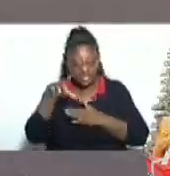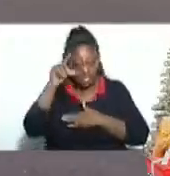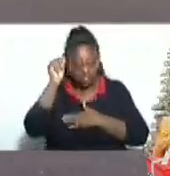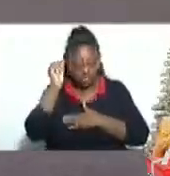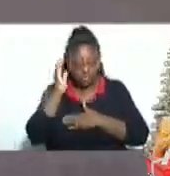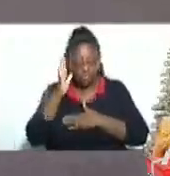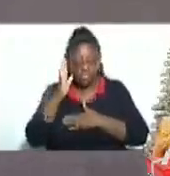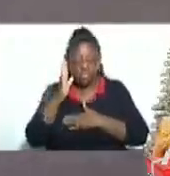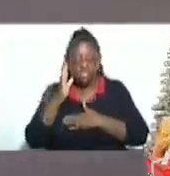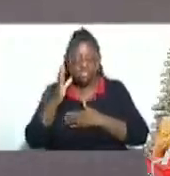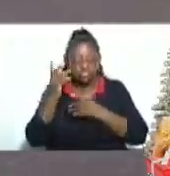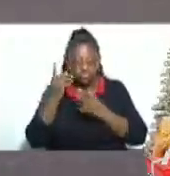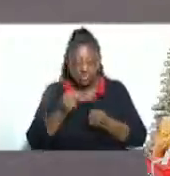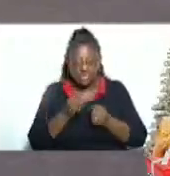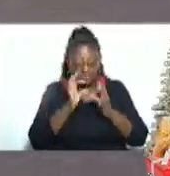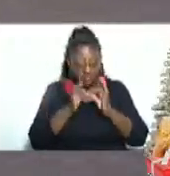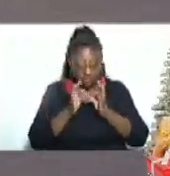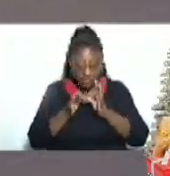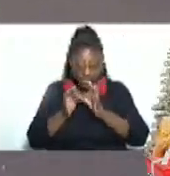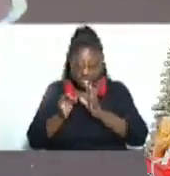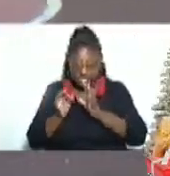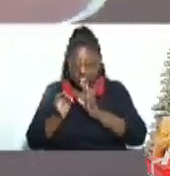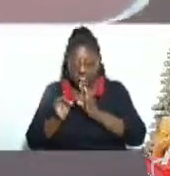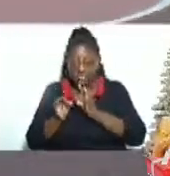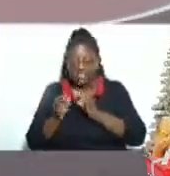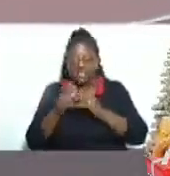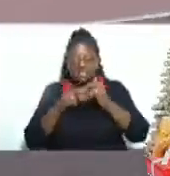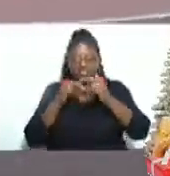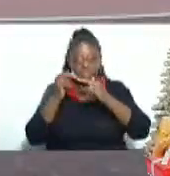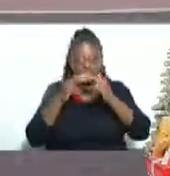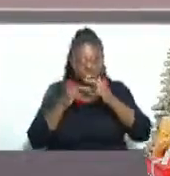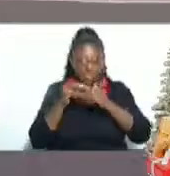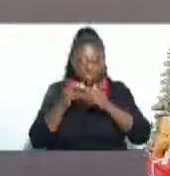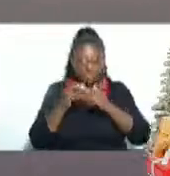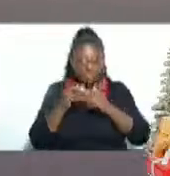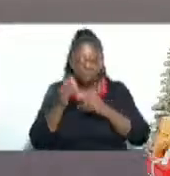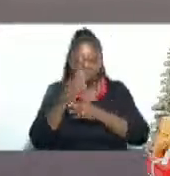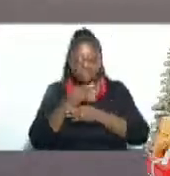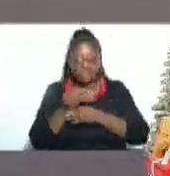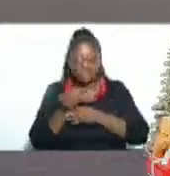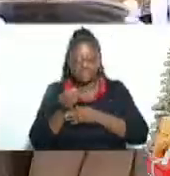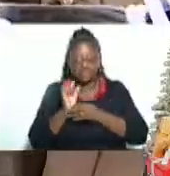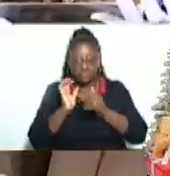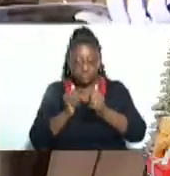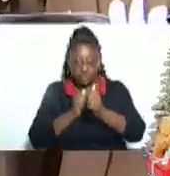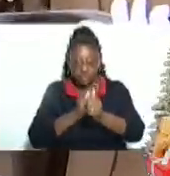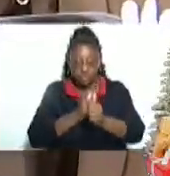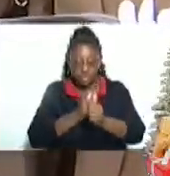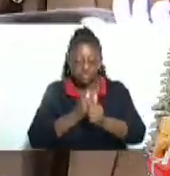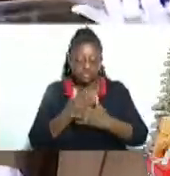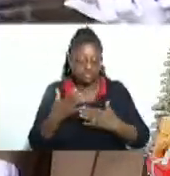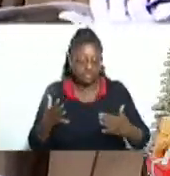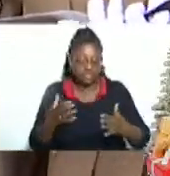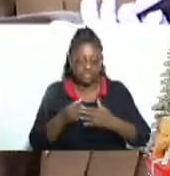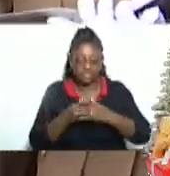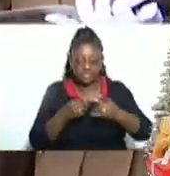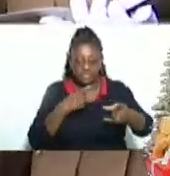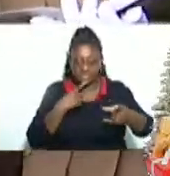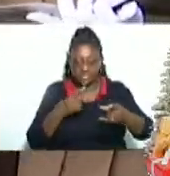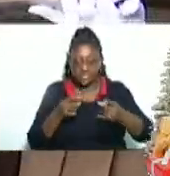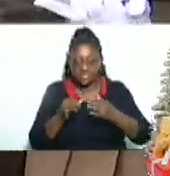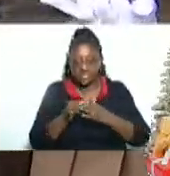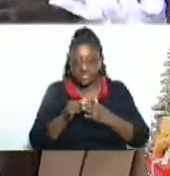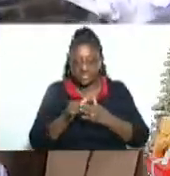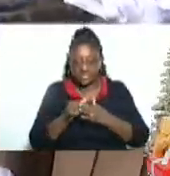to modernizing the facility while addressing their career trajectory. There's been some note in the press